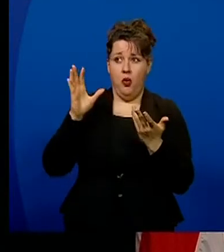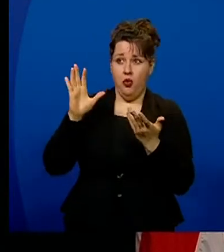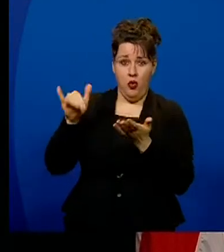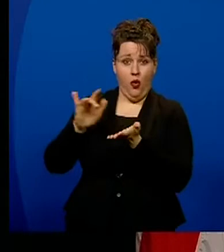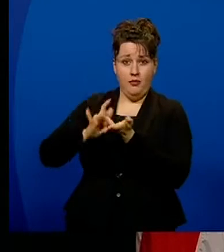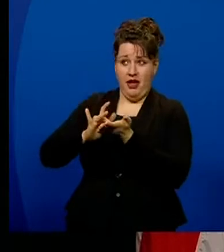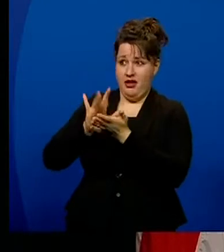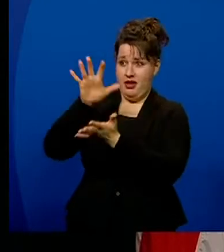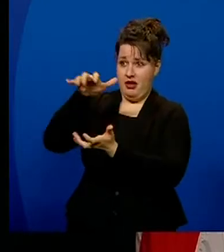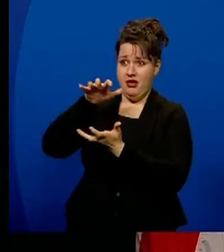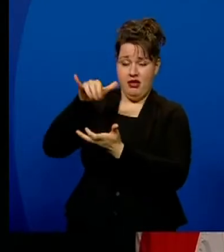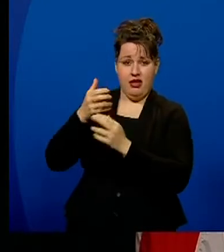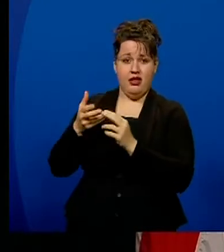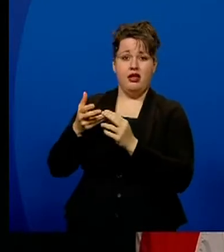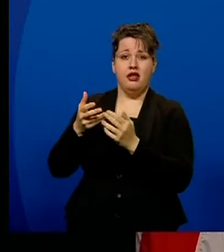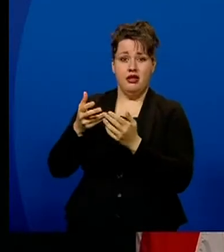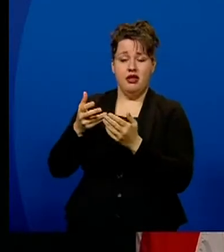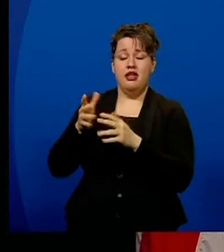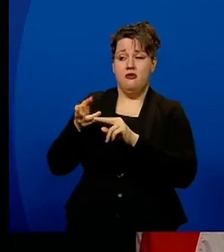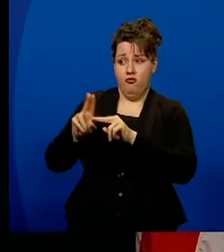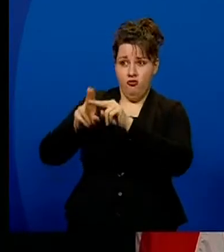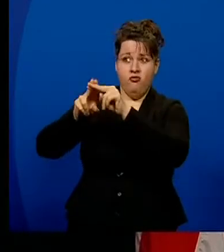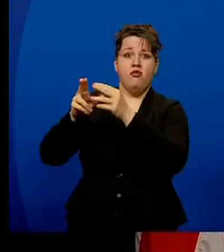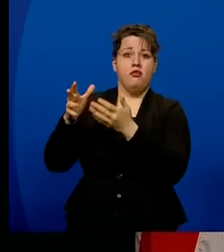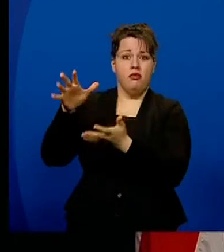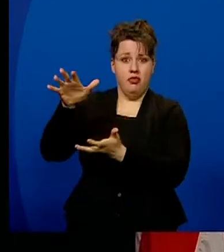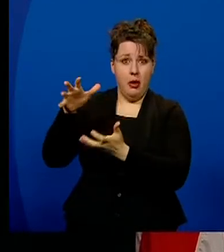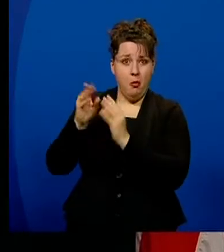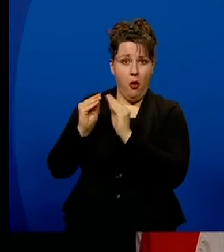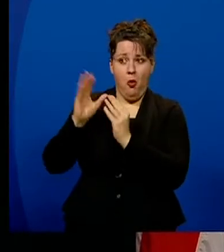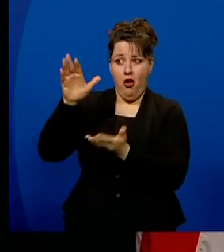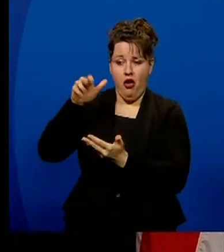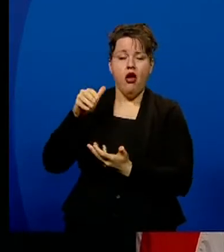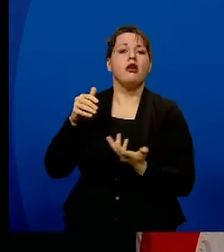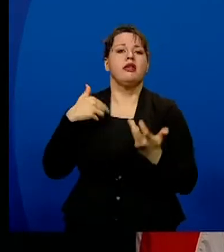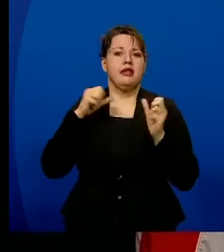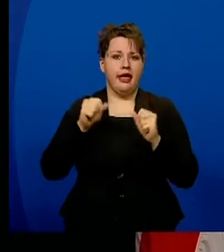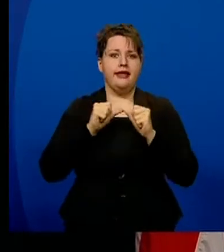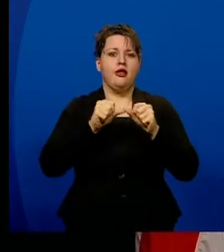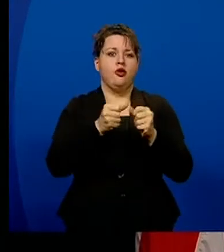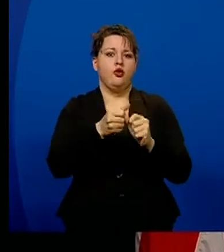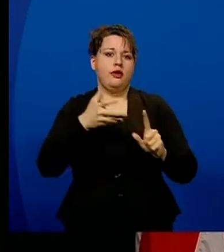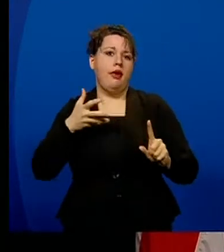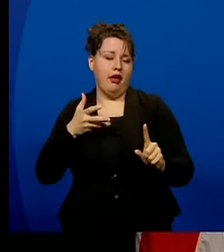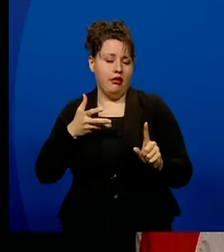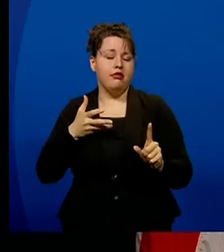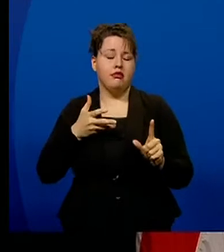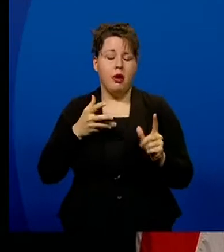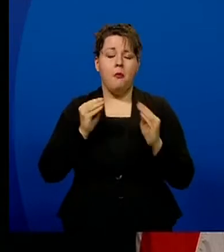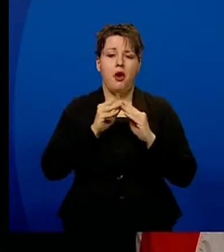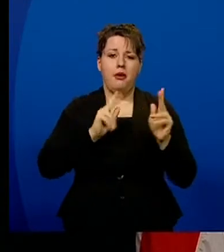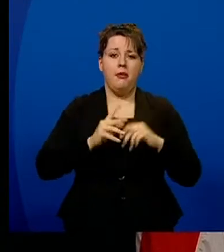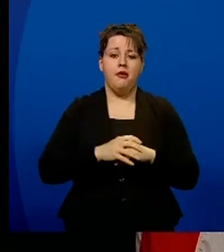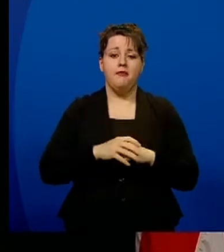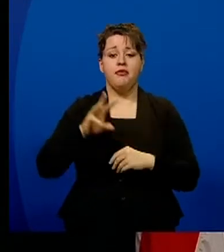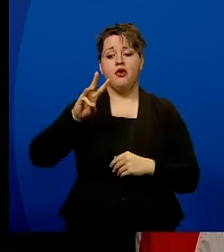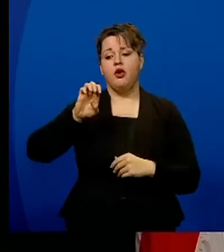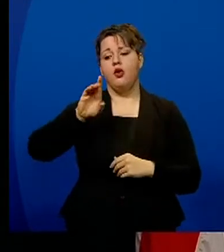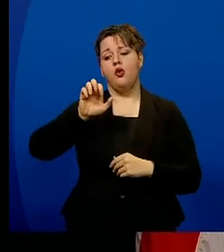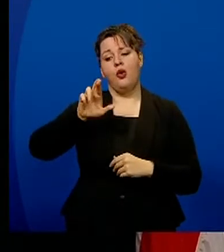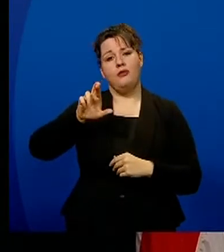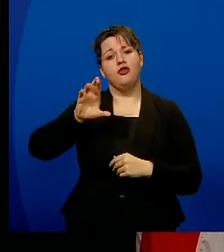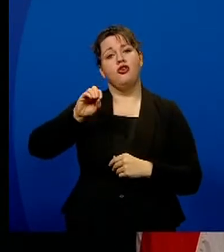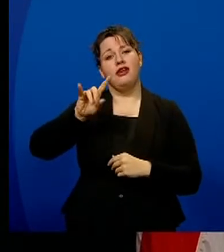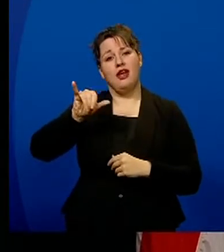we continue, so that as supply increases, we can continue to expand. Webster County is a great example of